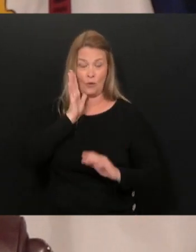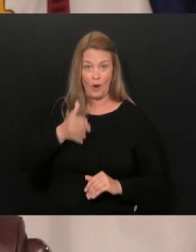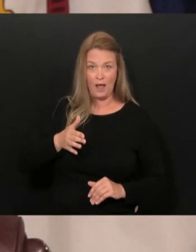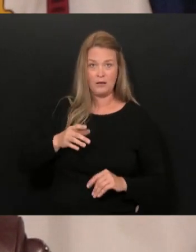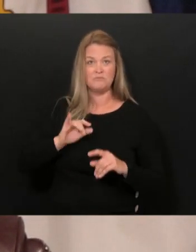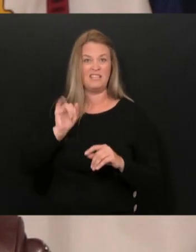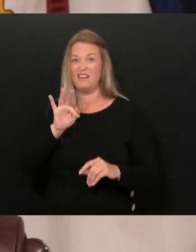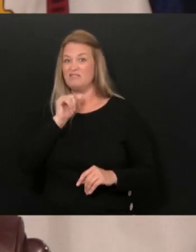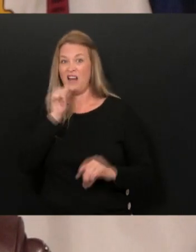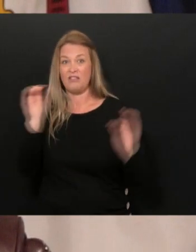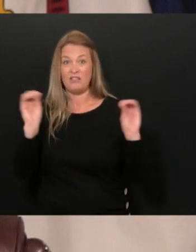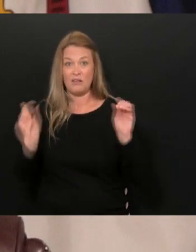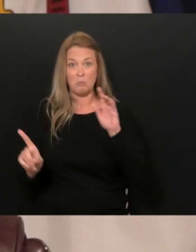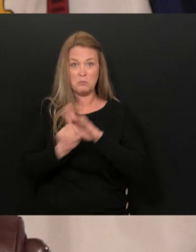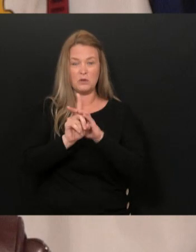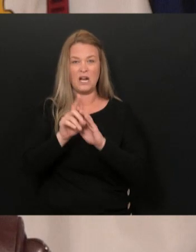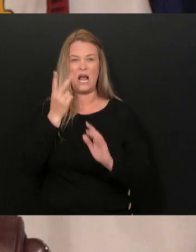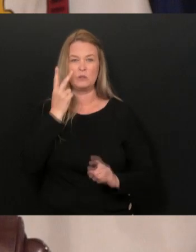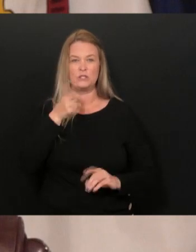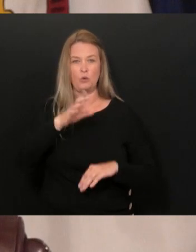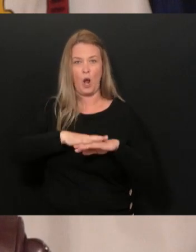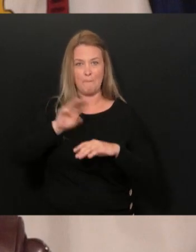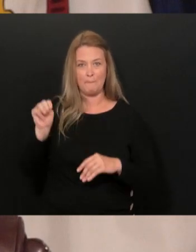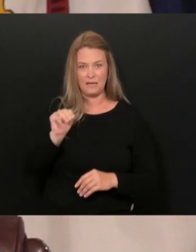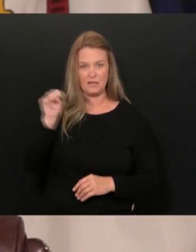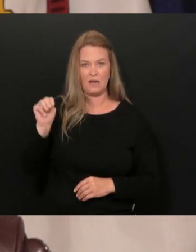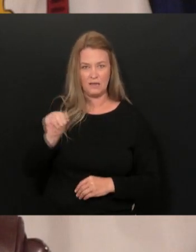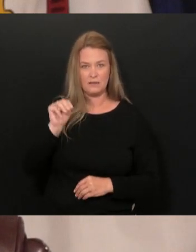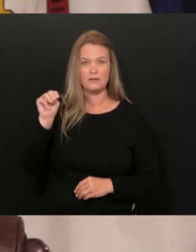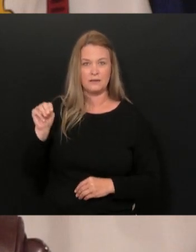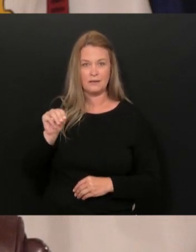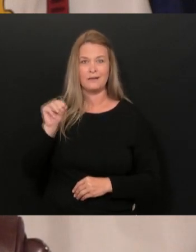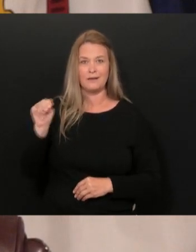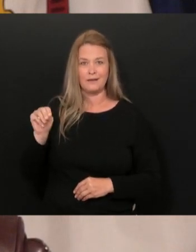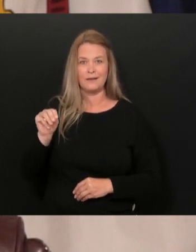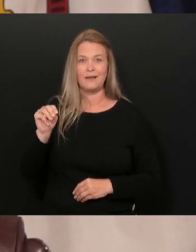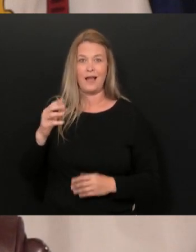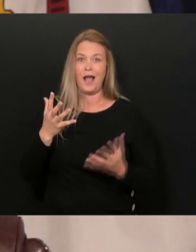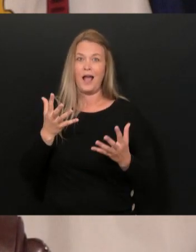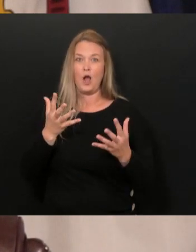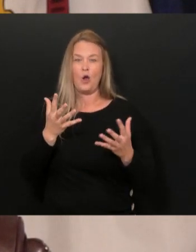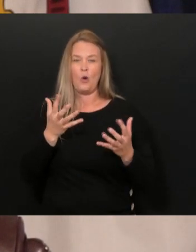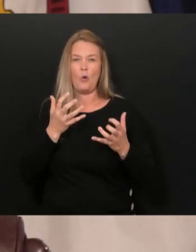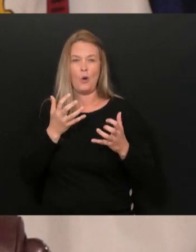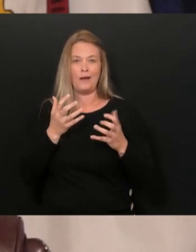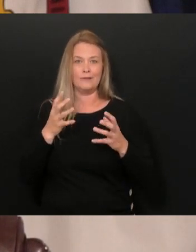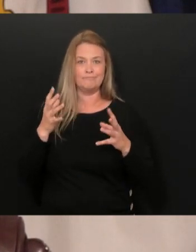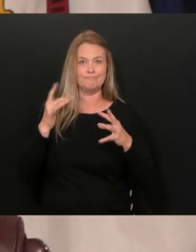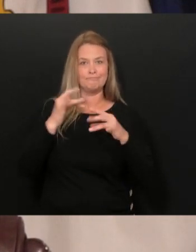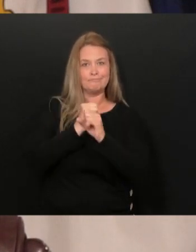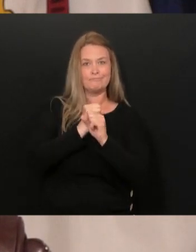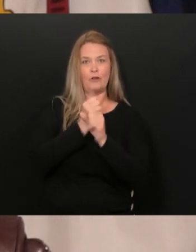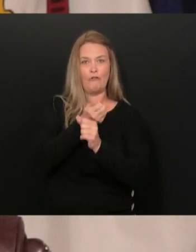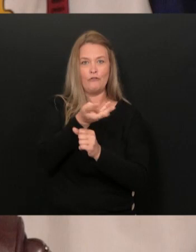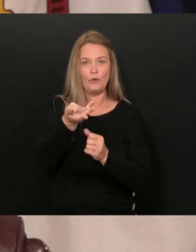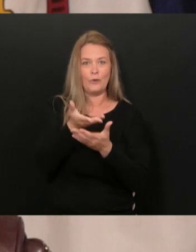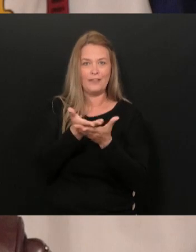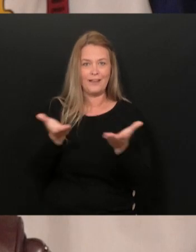not, we'll see you back here on Monday. I want to go over just a couple things really quick.